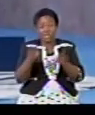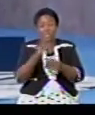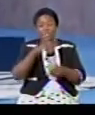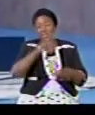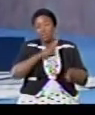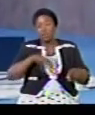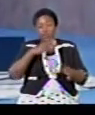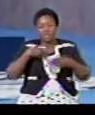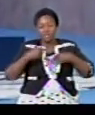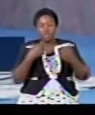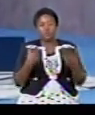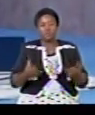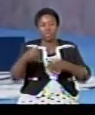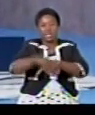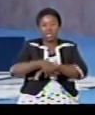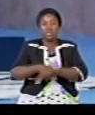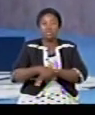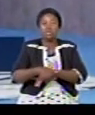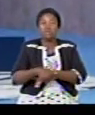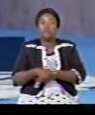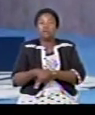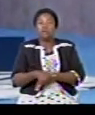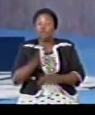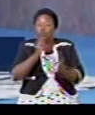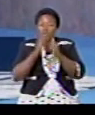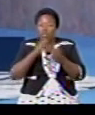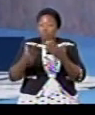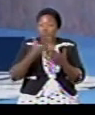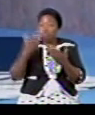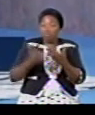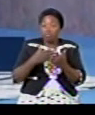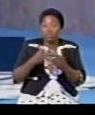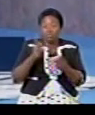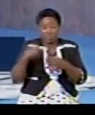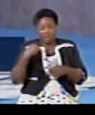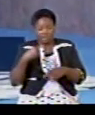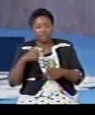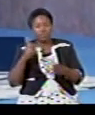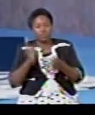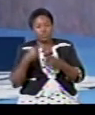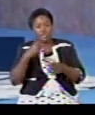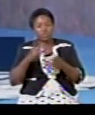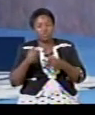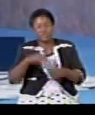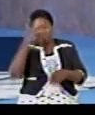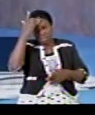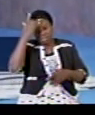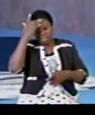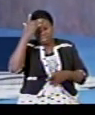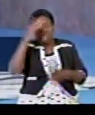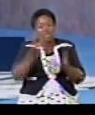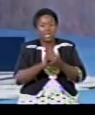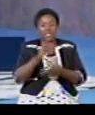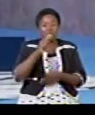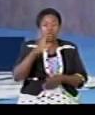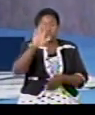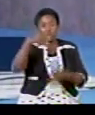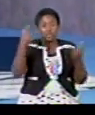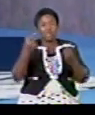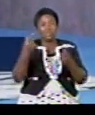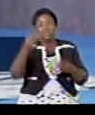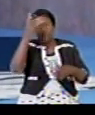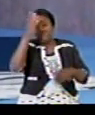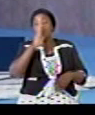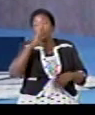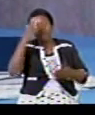tonight. Whether it's easier, which one is easier to say to the sick of the palsy, thy sins be forgiven